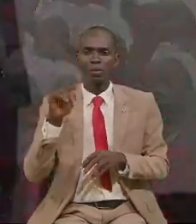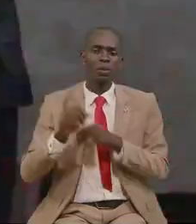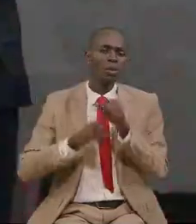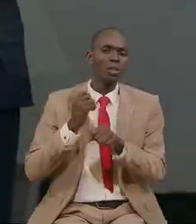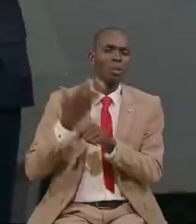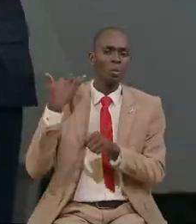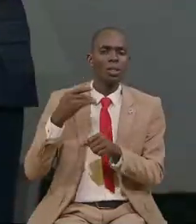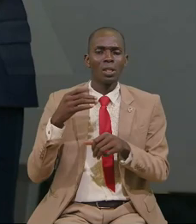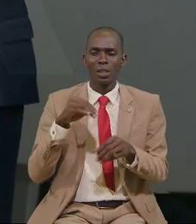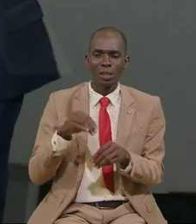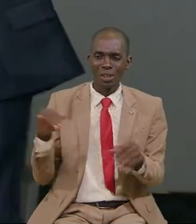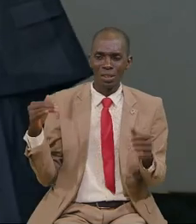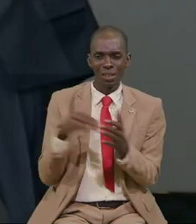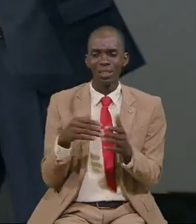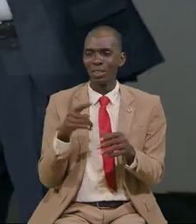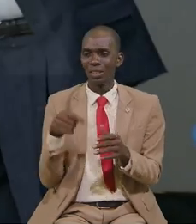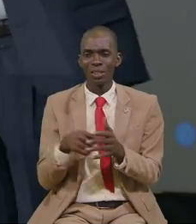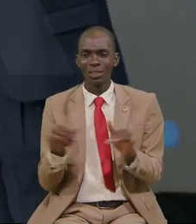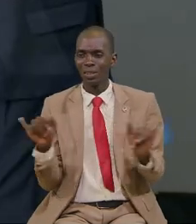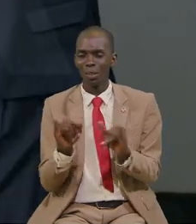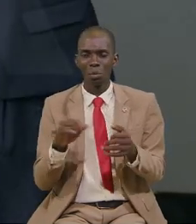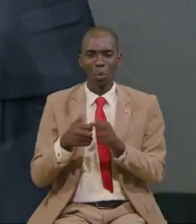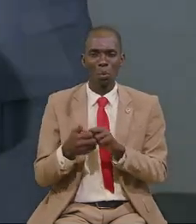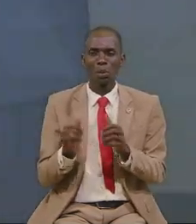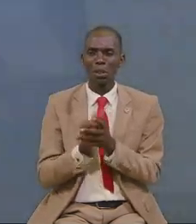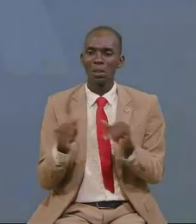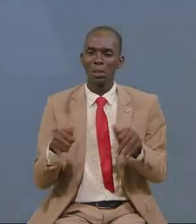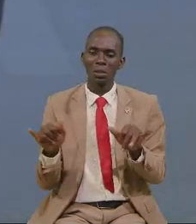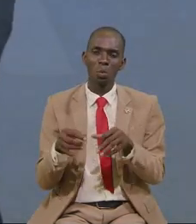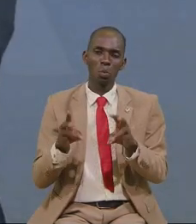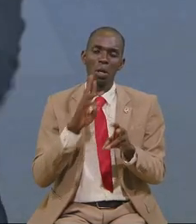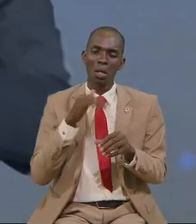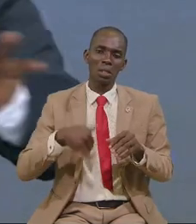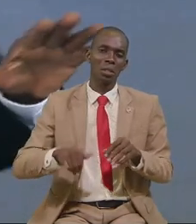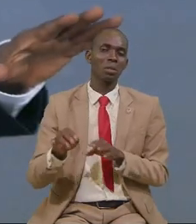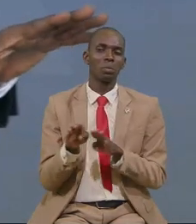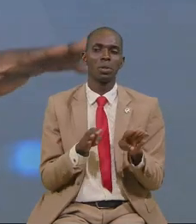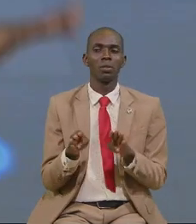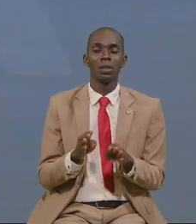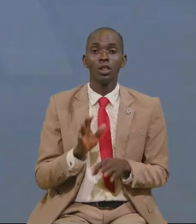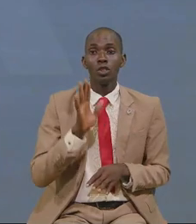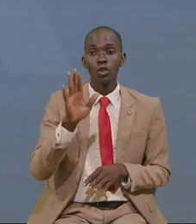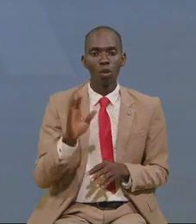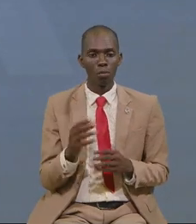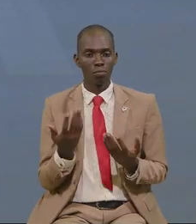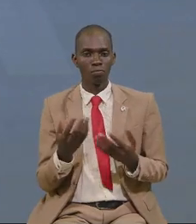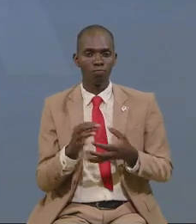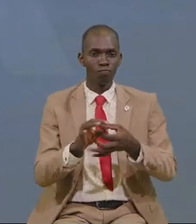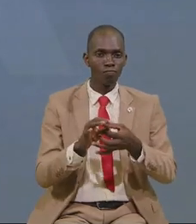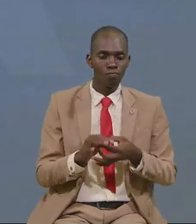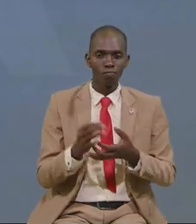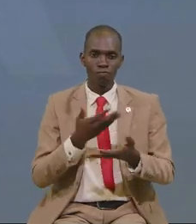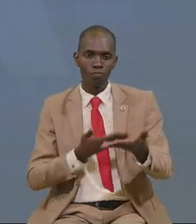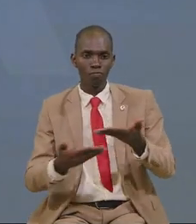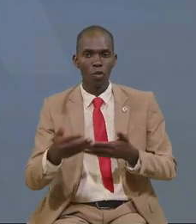the same way you are reacting today. Your relationship with people, your interaction with people, clamping down